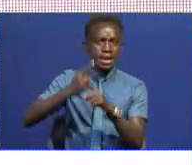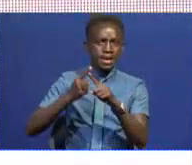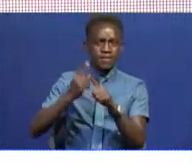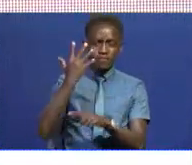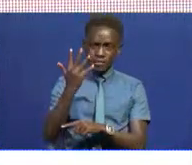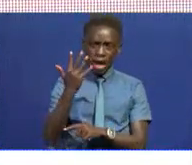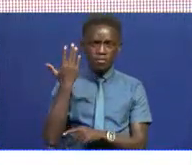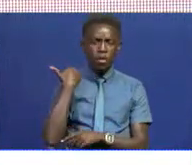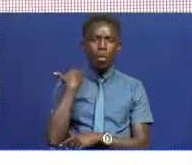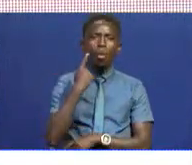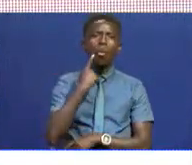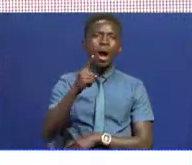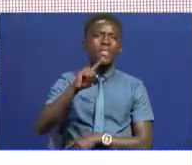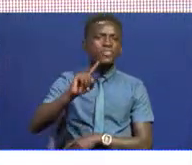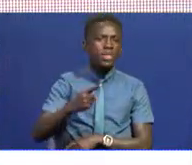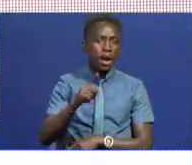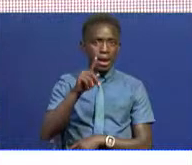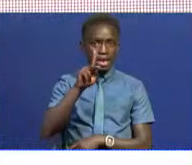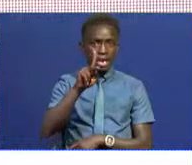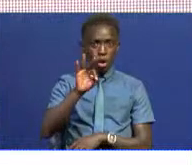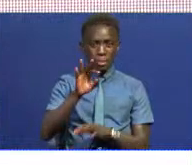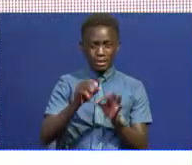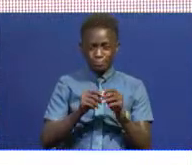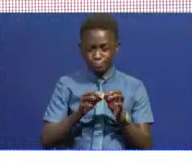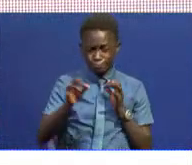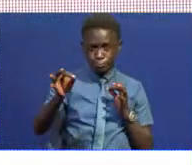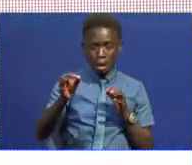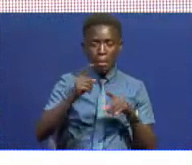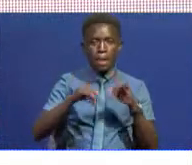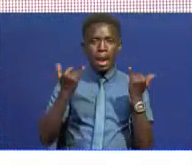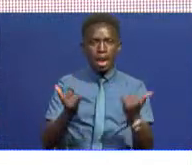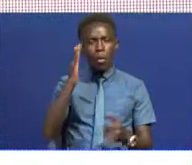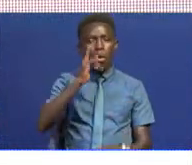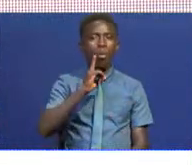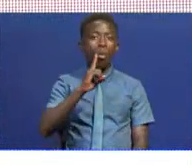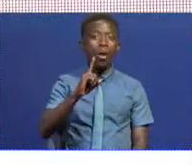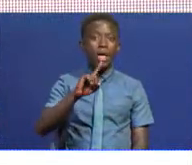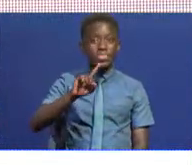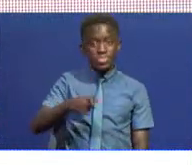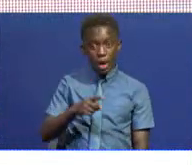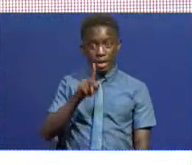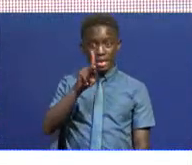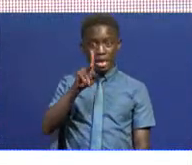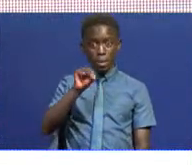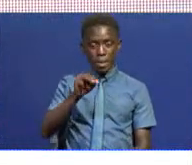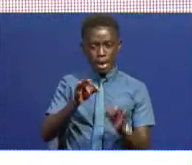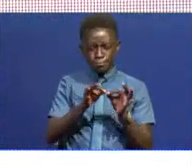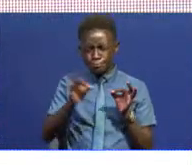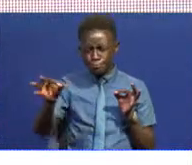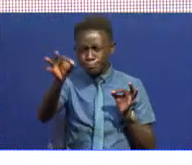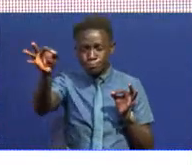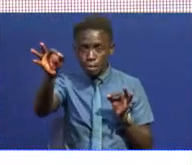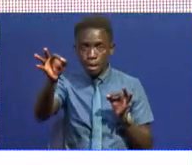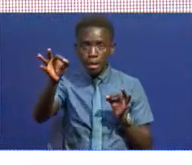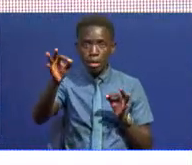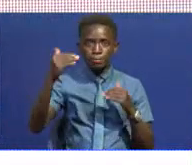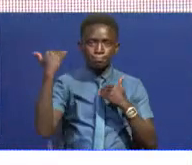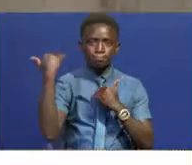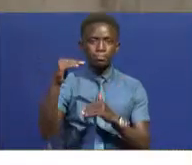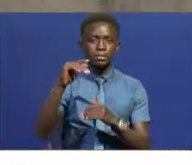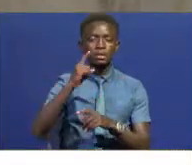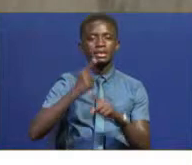kilometers of the fiber, we will now be able to roll out the 100,000 kilometers of fiber within the next